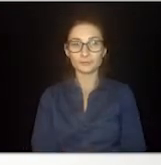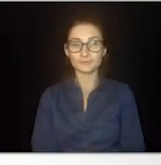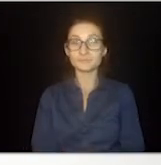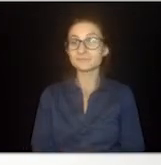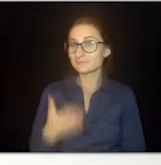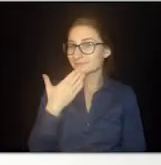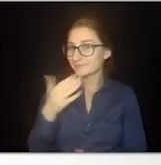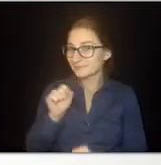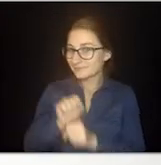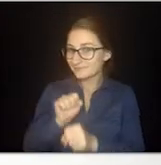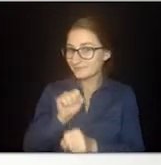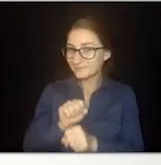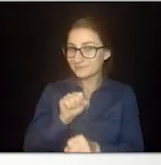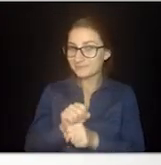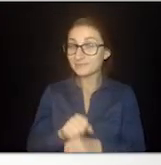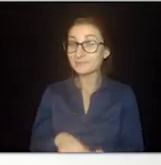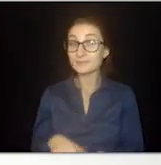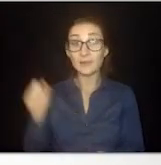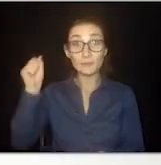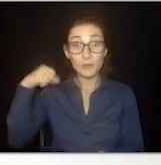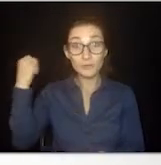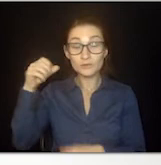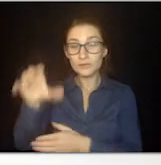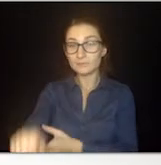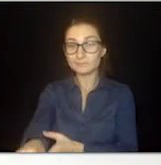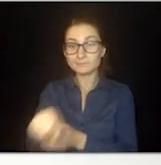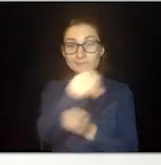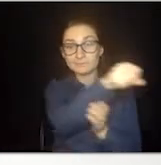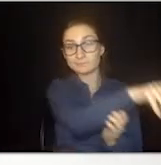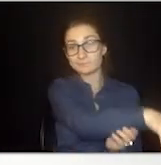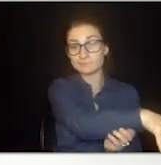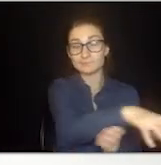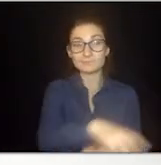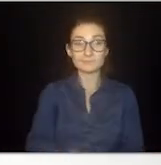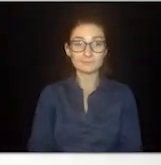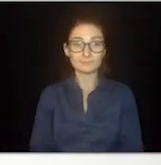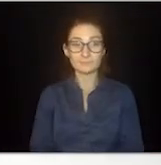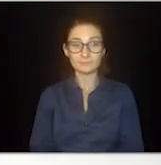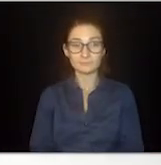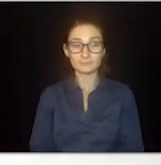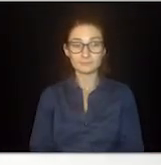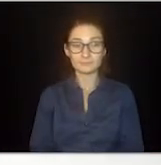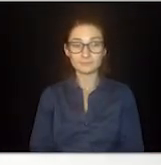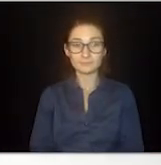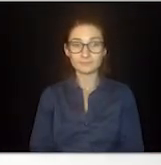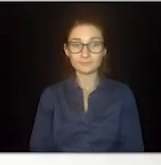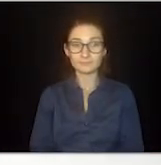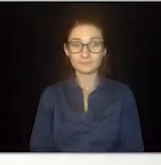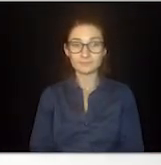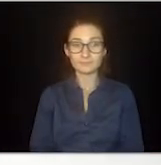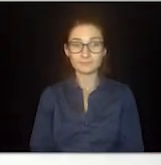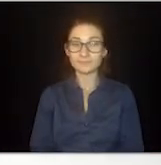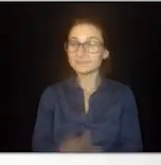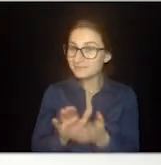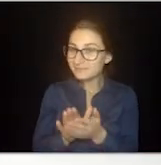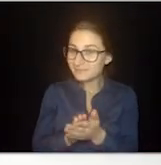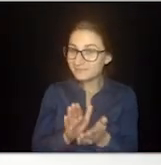Good job. We're gonna put our brush away. You ready? In the